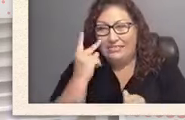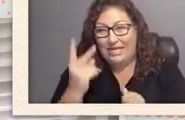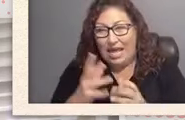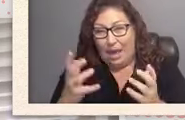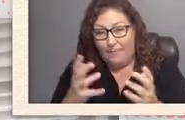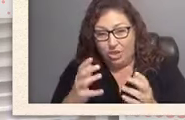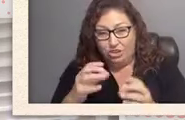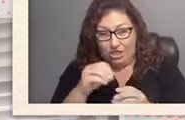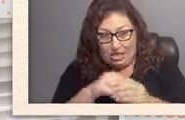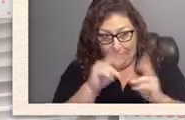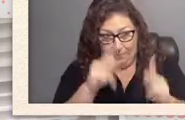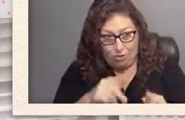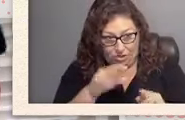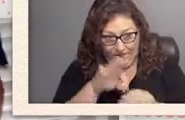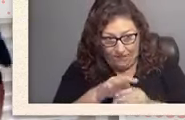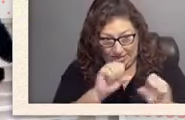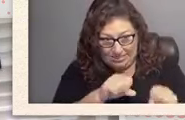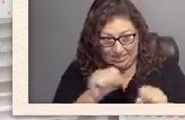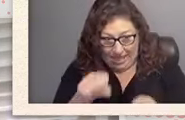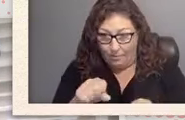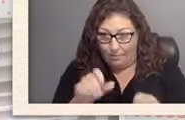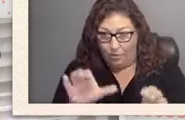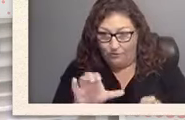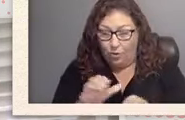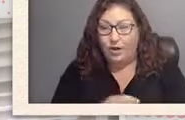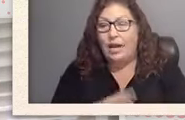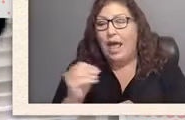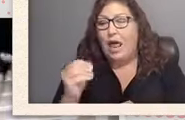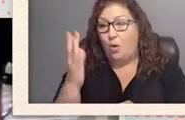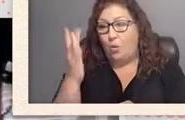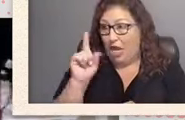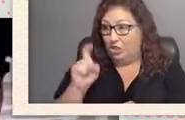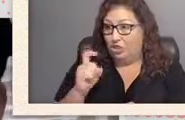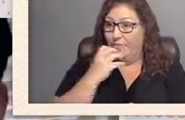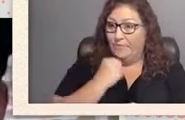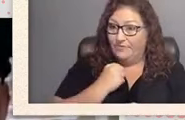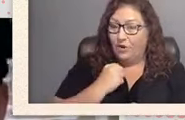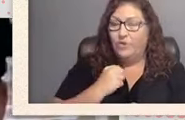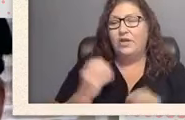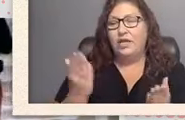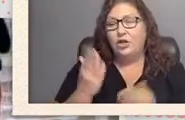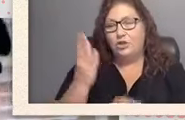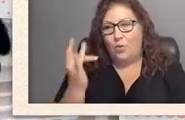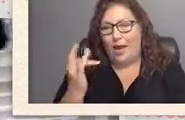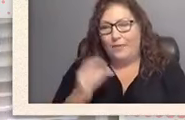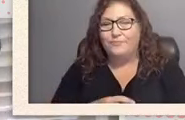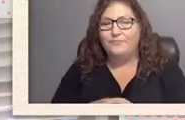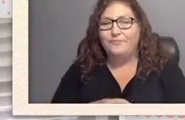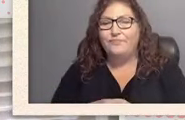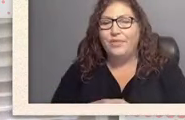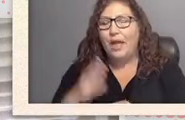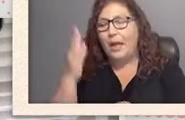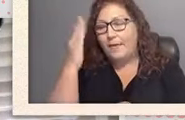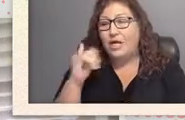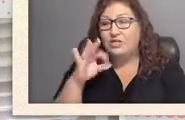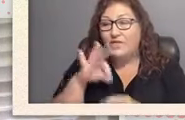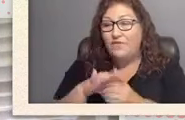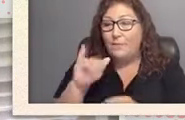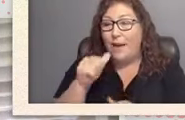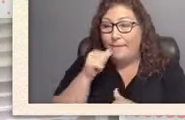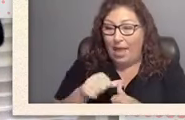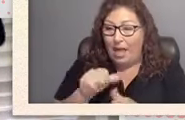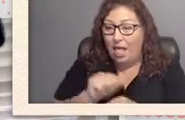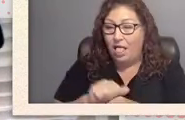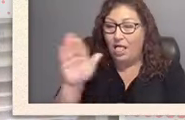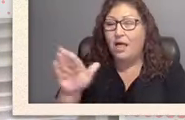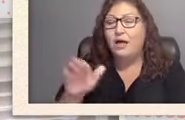voting is capable of being preserved. And why should it be preserved? Here's why. Because voting by mail, as much as, if there's